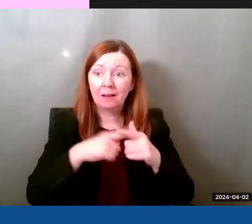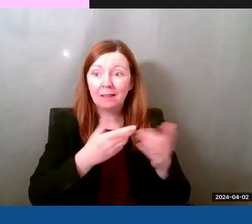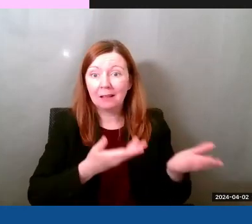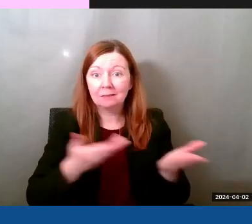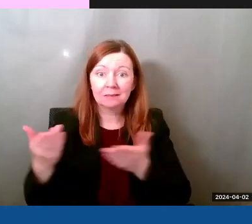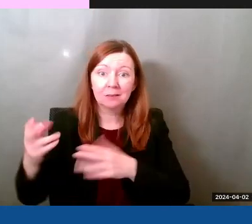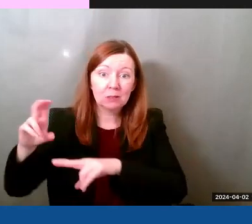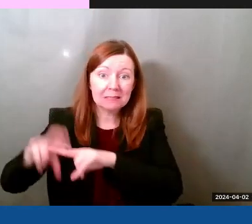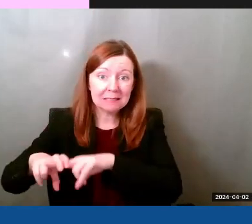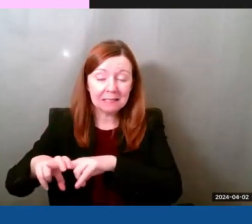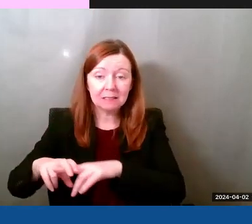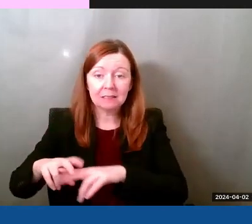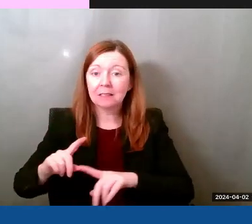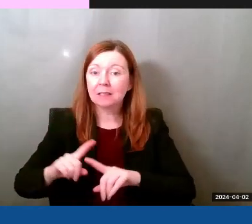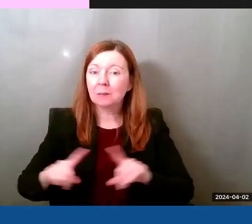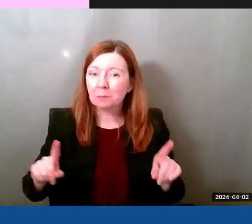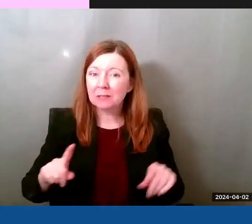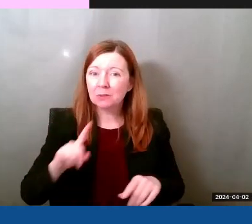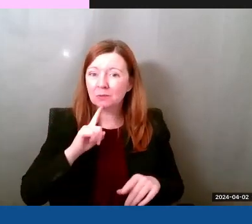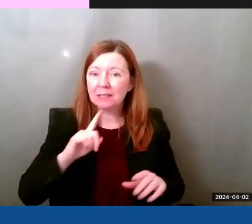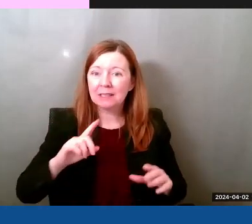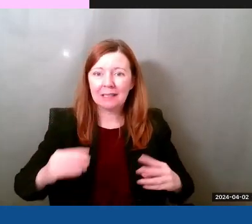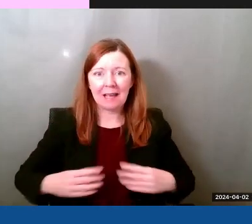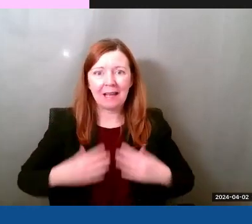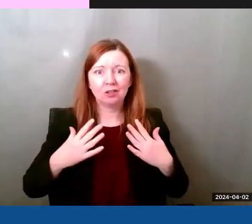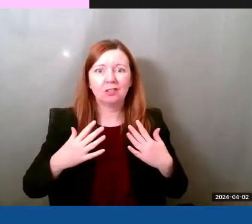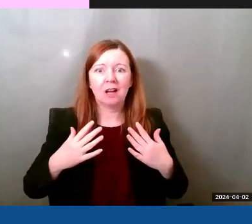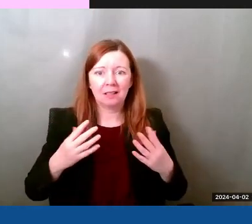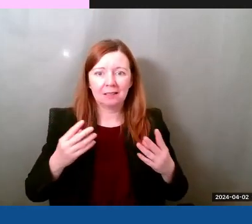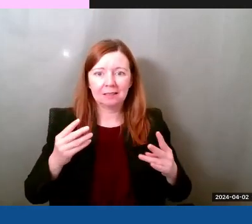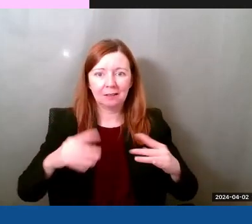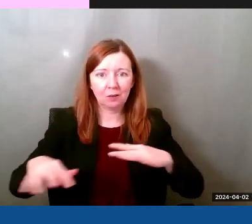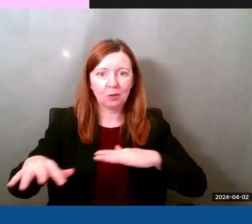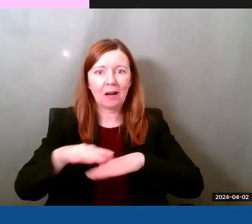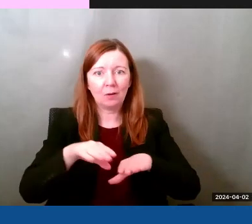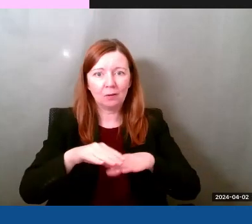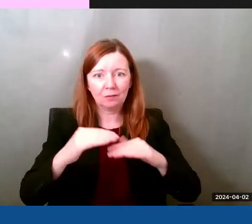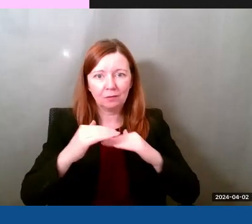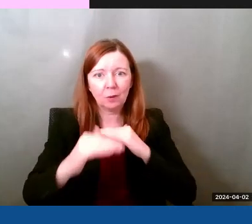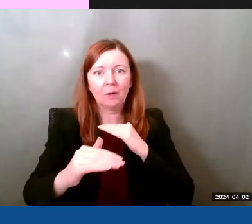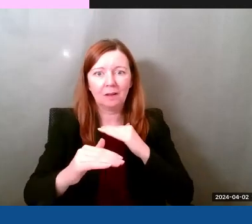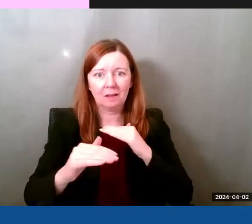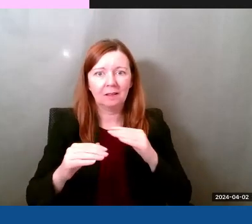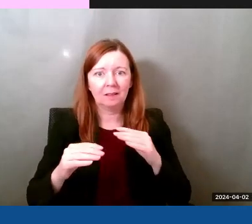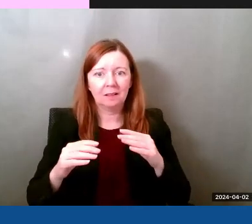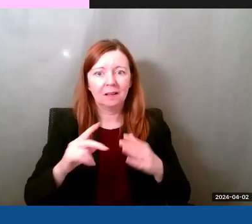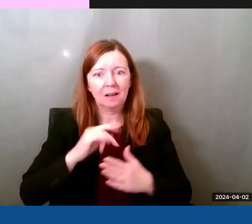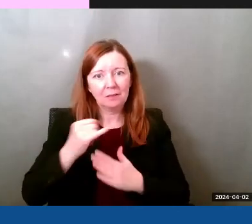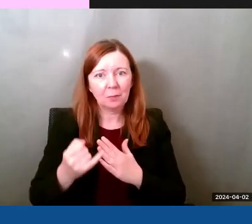But to really energize the ground floor of this project,